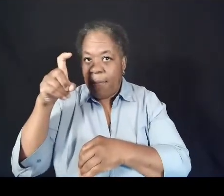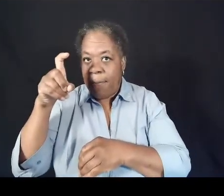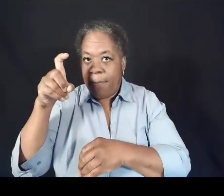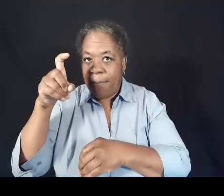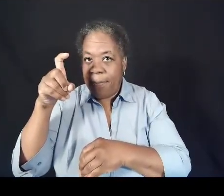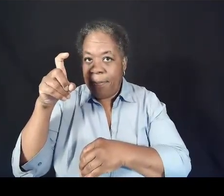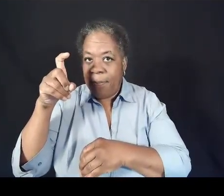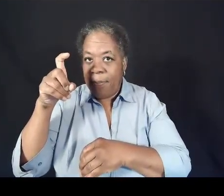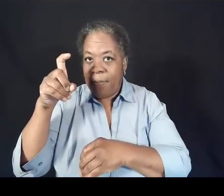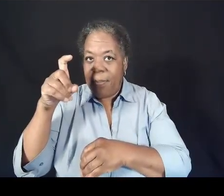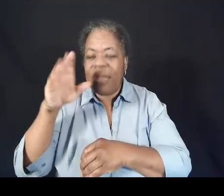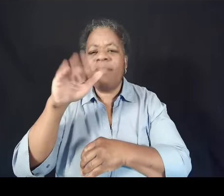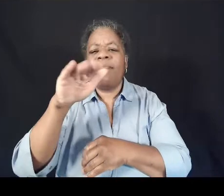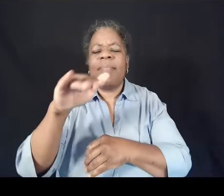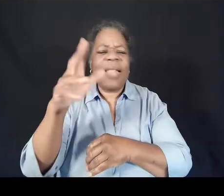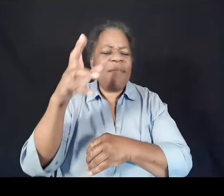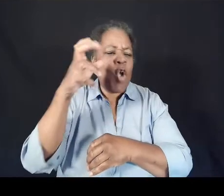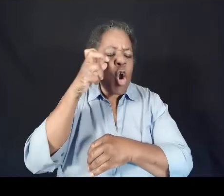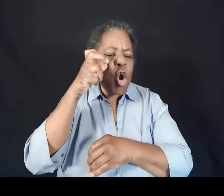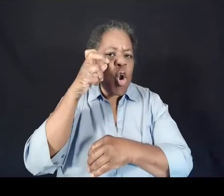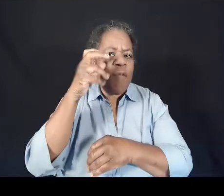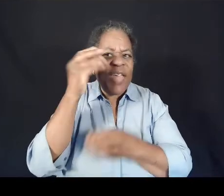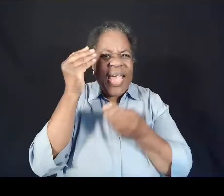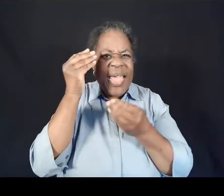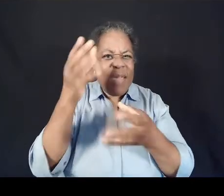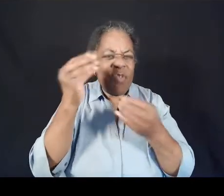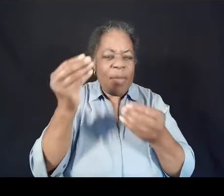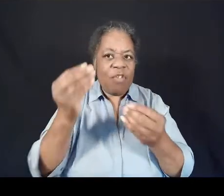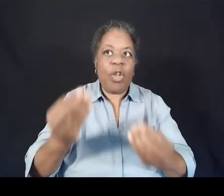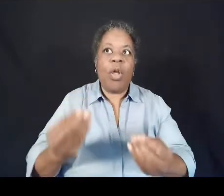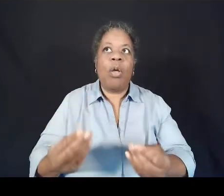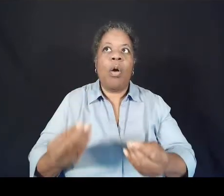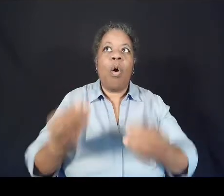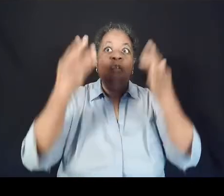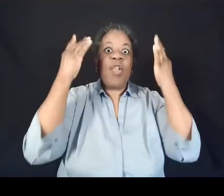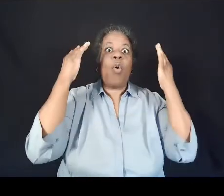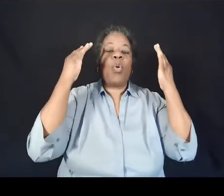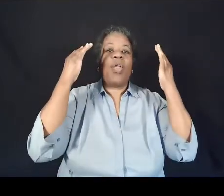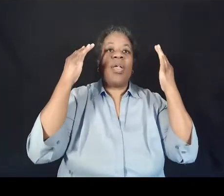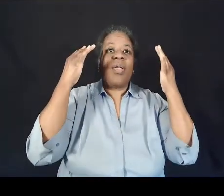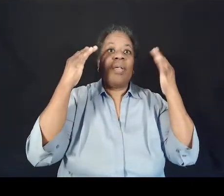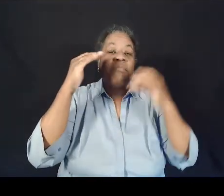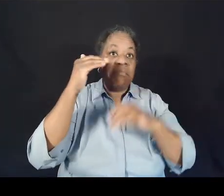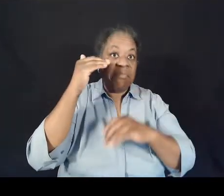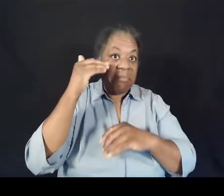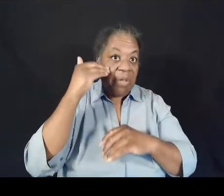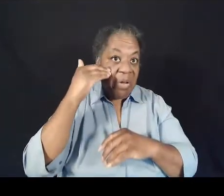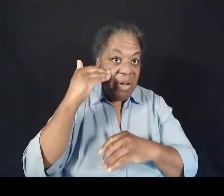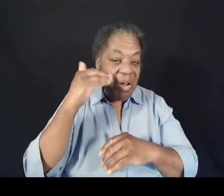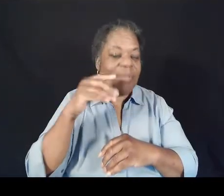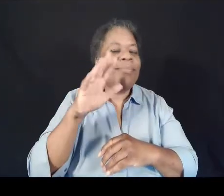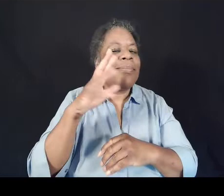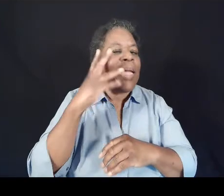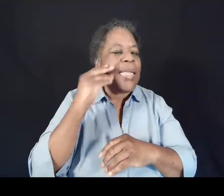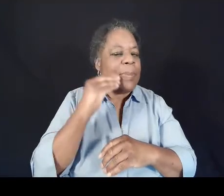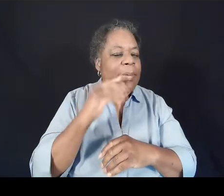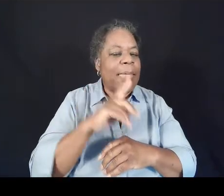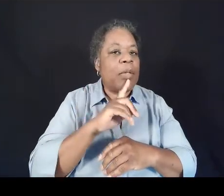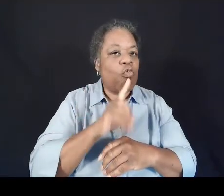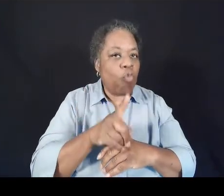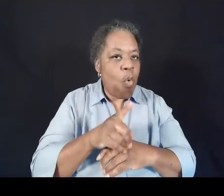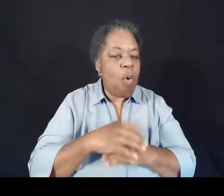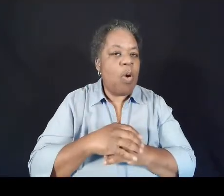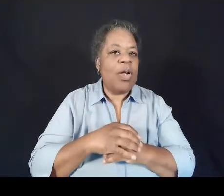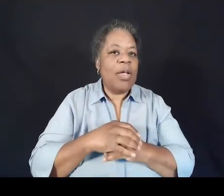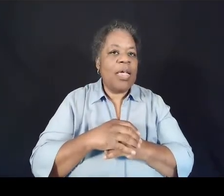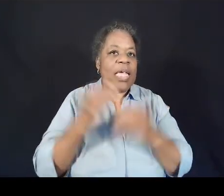Have you heard of information overload? If you haven't heard of it, I guarantee you've experienced it. Information